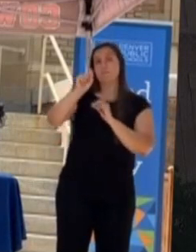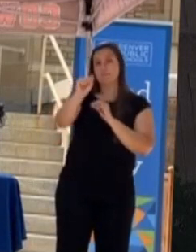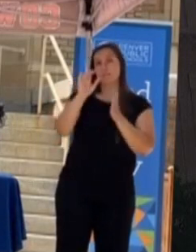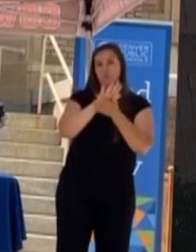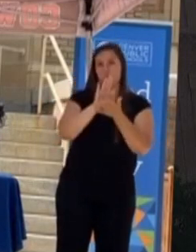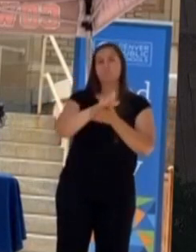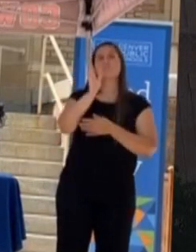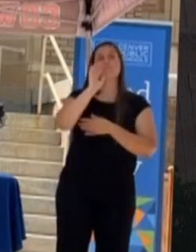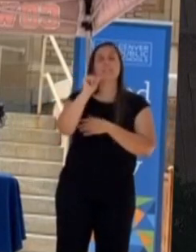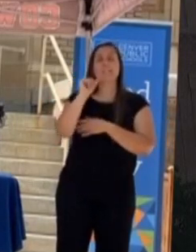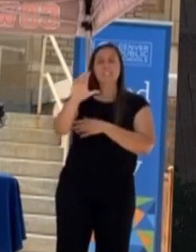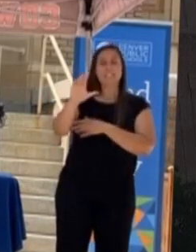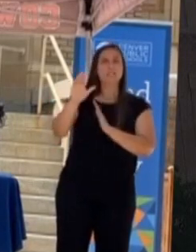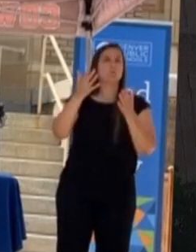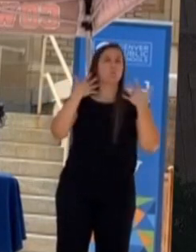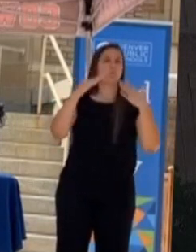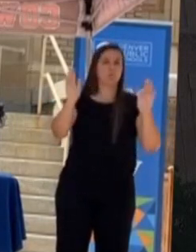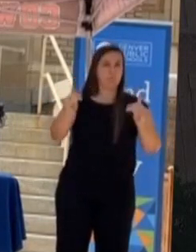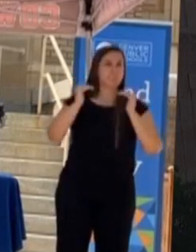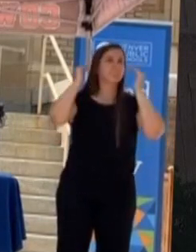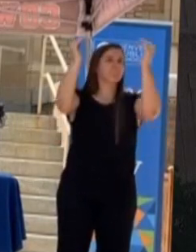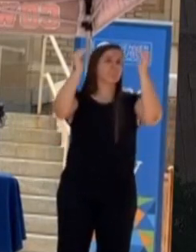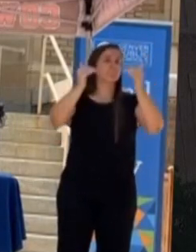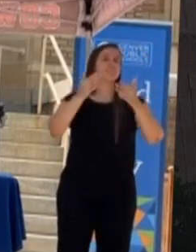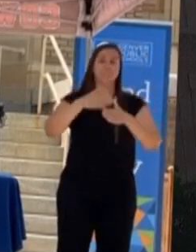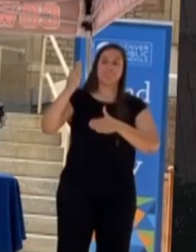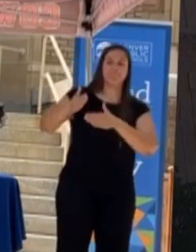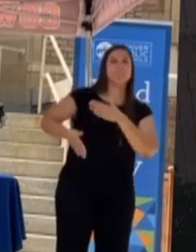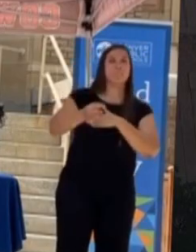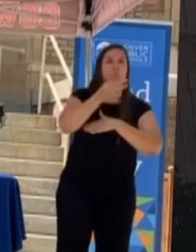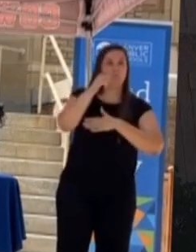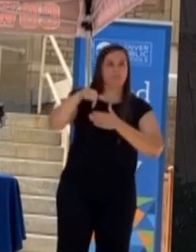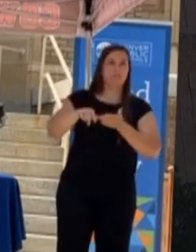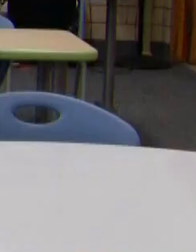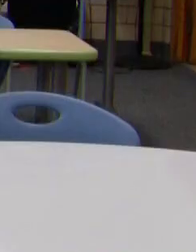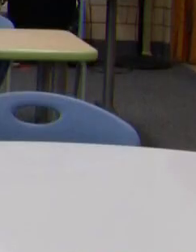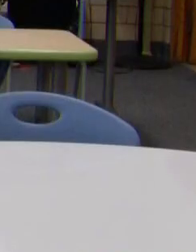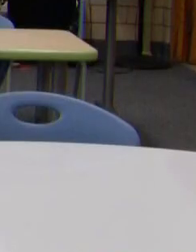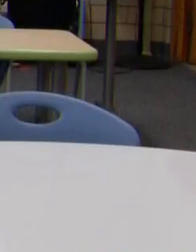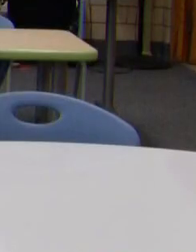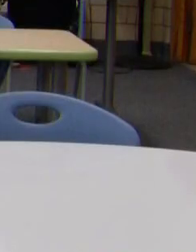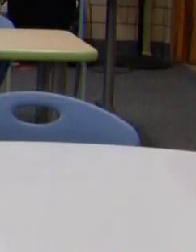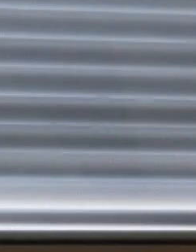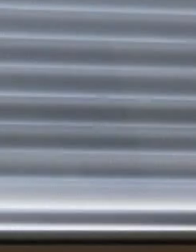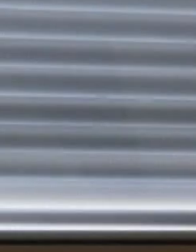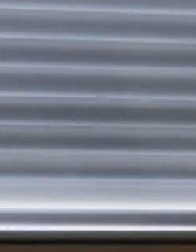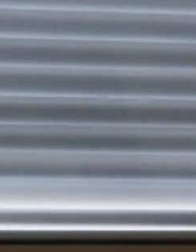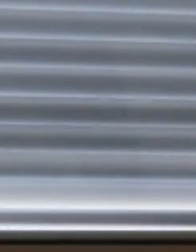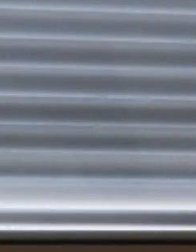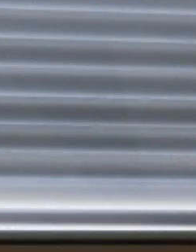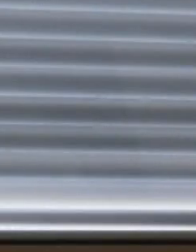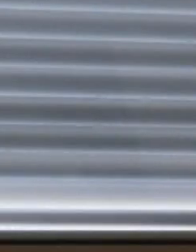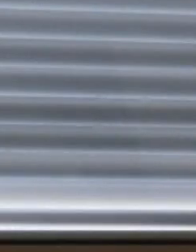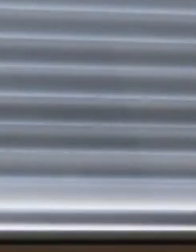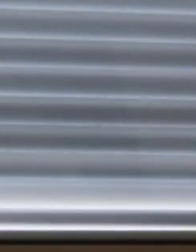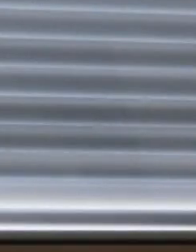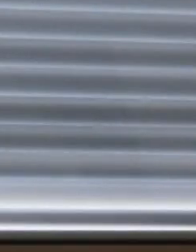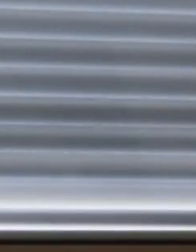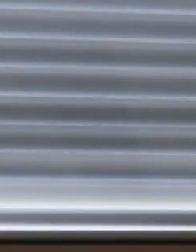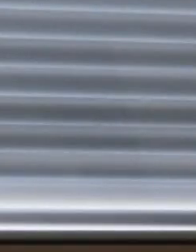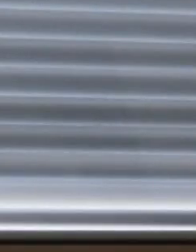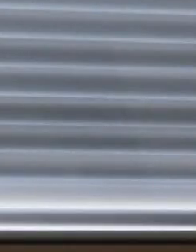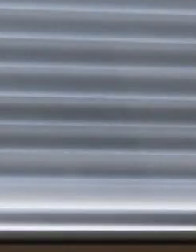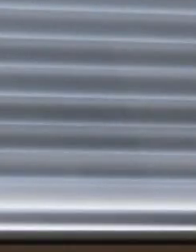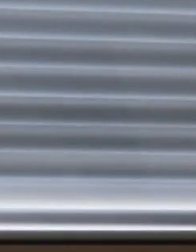AC and cooling upgraded, completed in the next upcoming weeks. The remaining seven schools are scheduled to have their AC